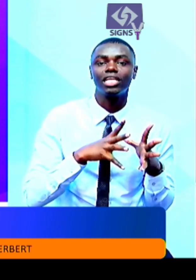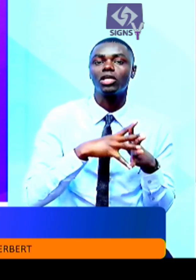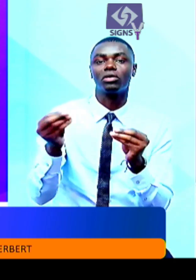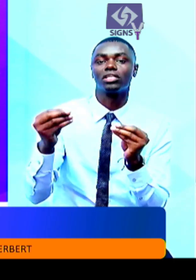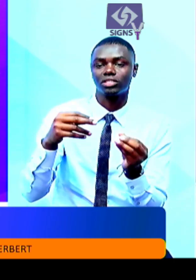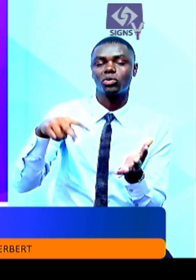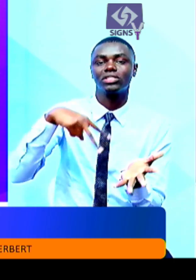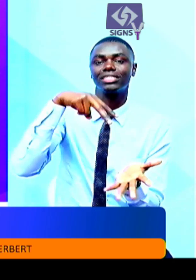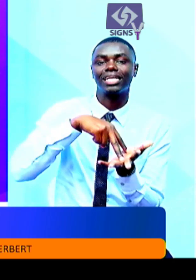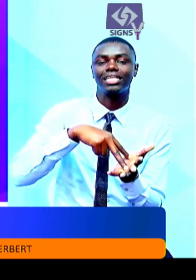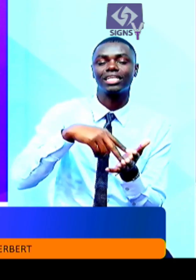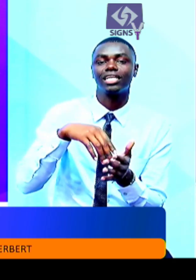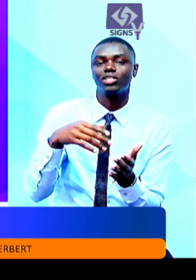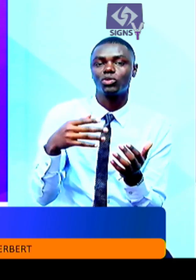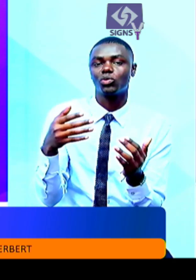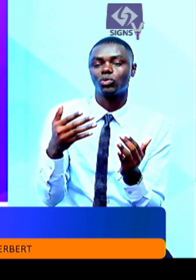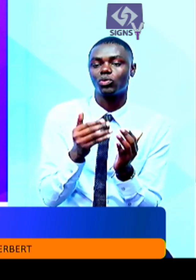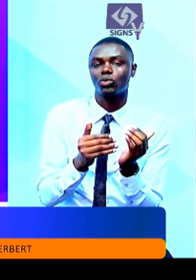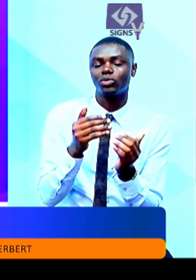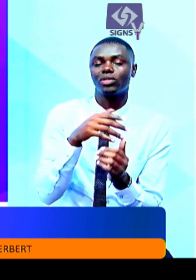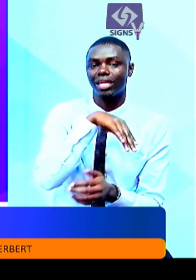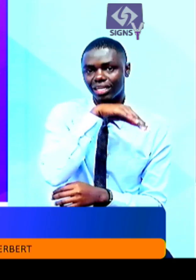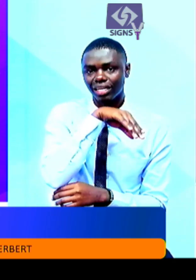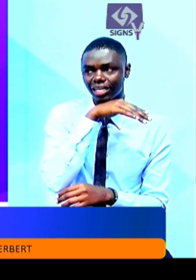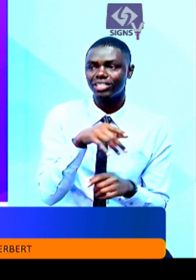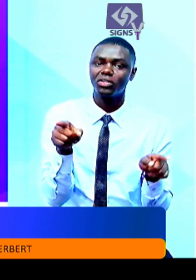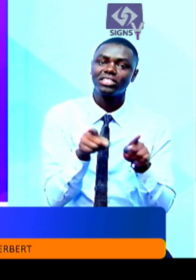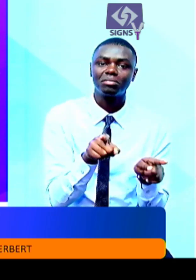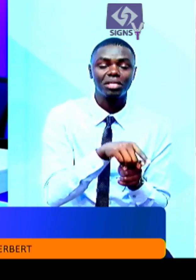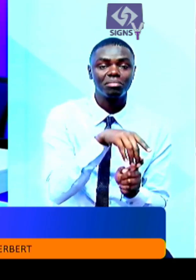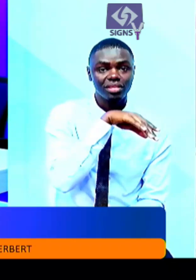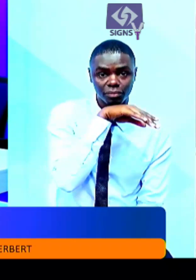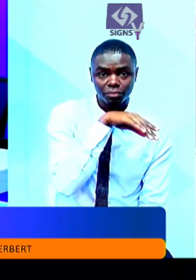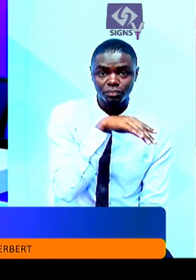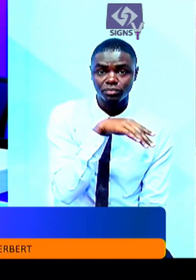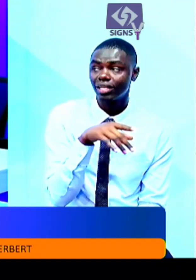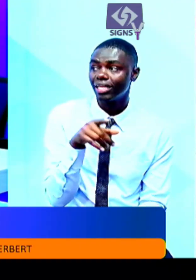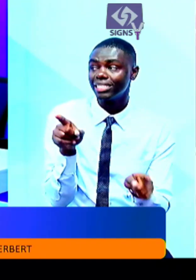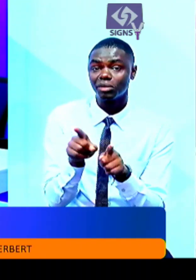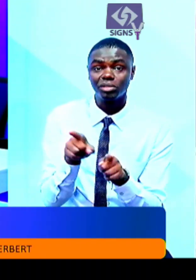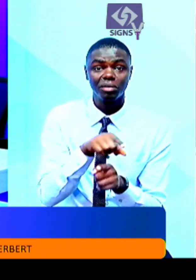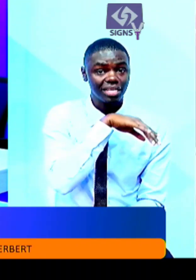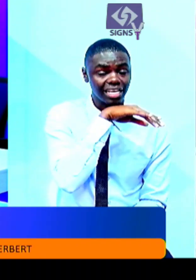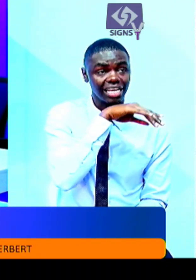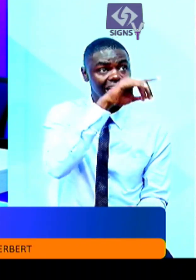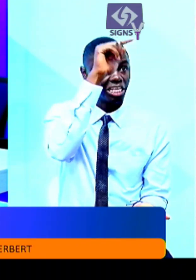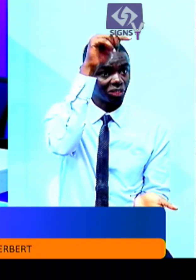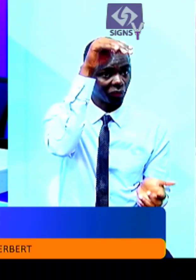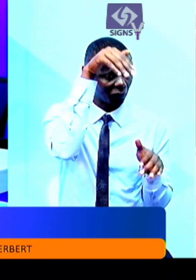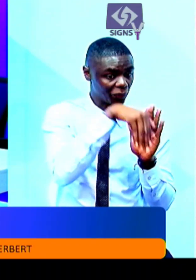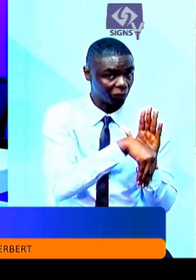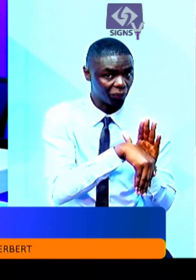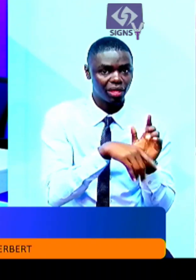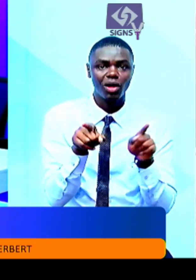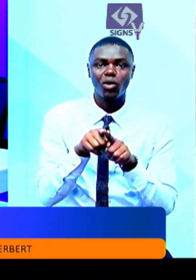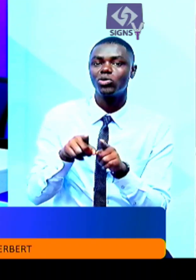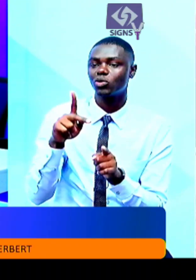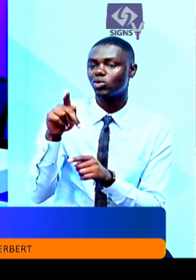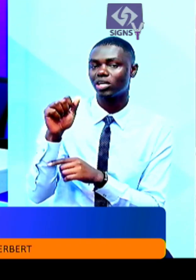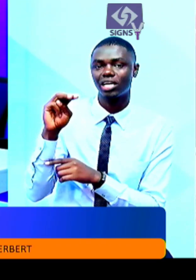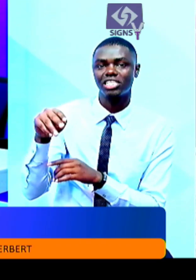Raila Odinga. That's why they're in the same headline. Yeah. And I think just like Raila is just like Raila is diminishing now, he's also